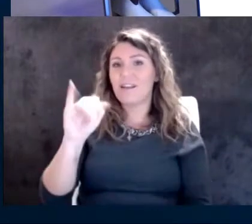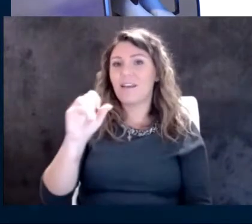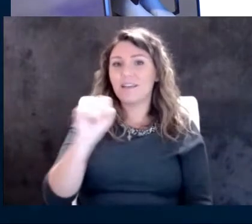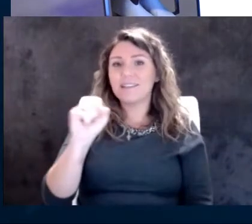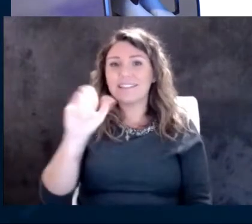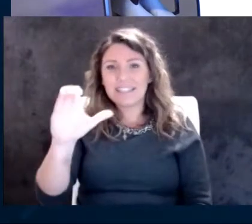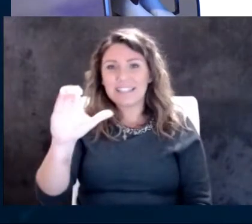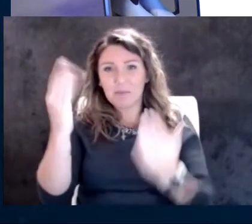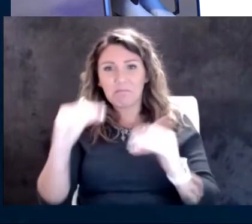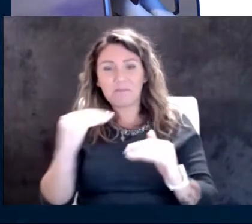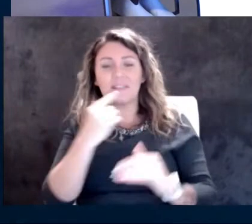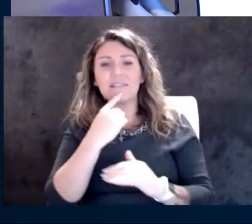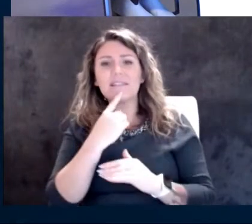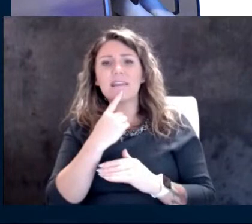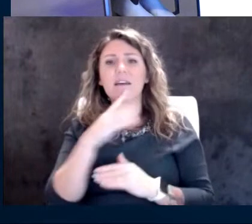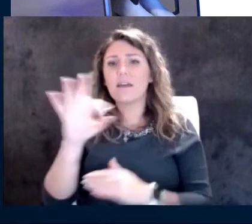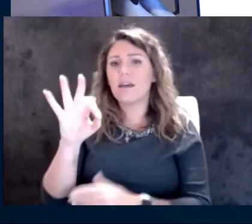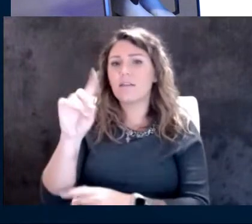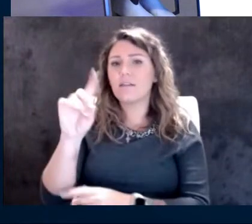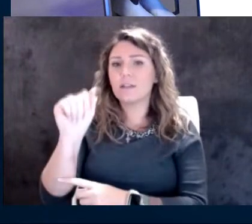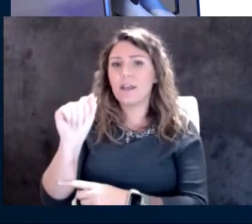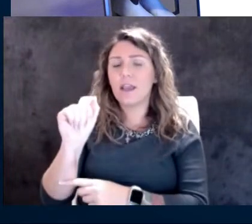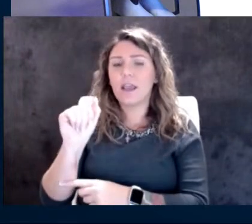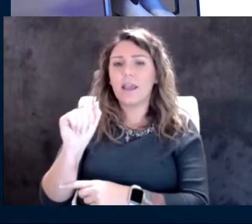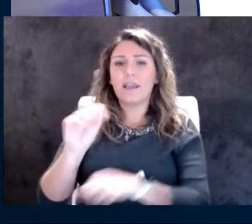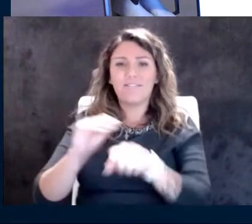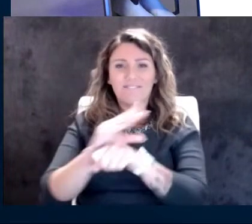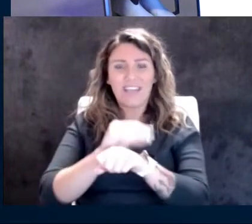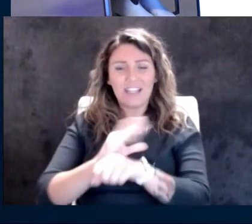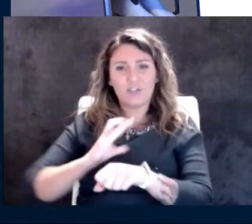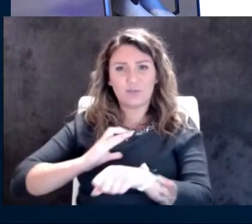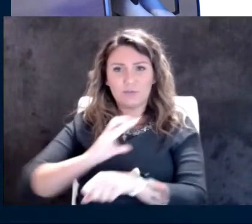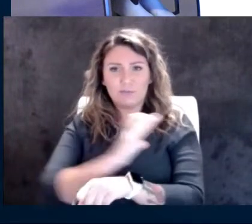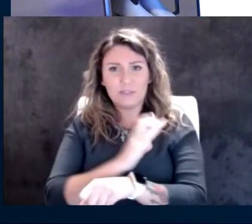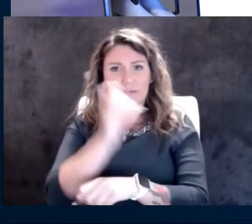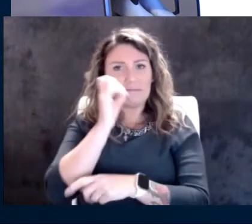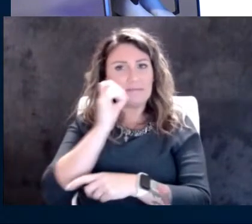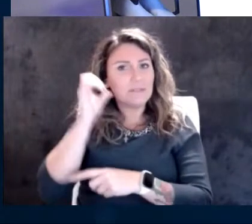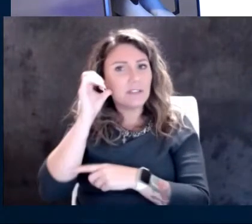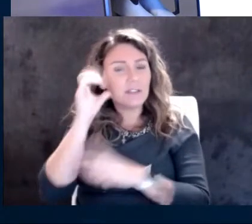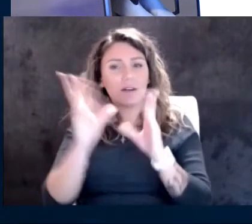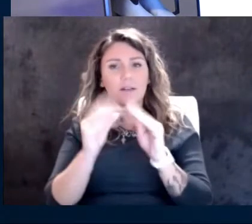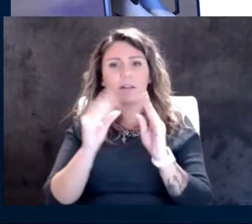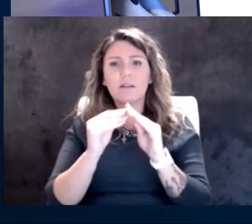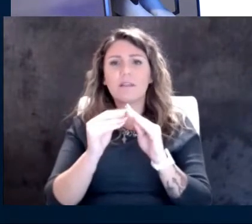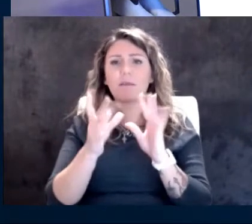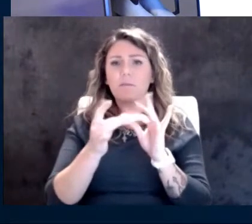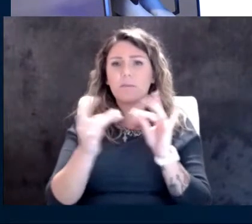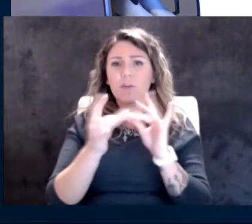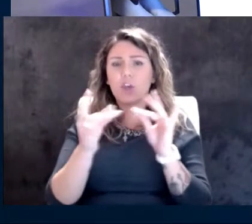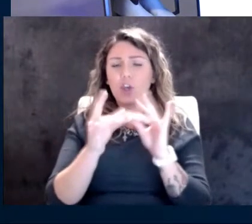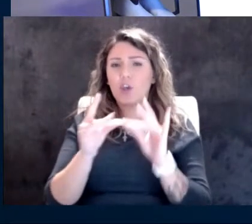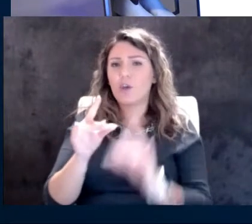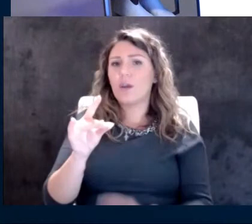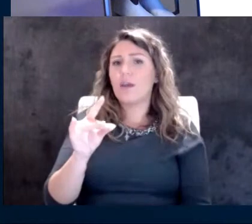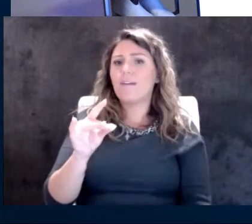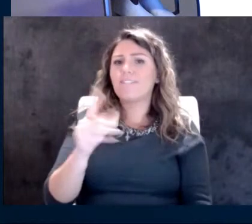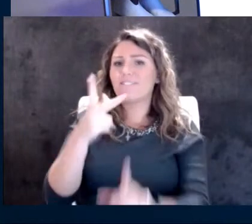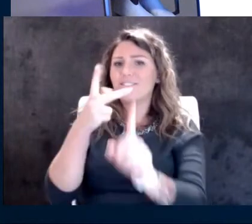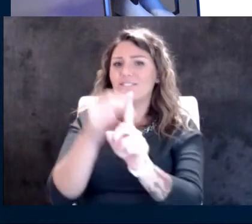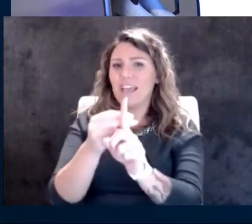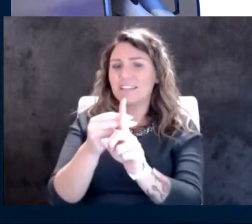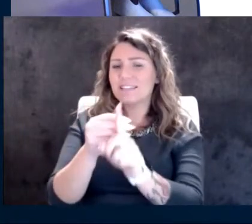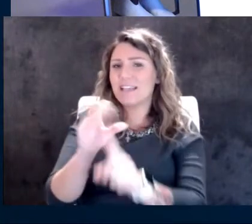the FDA advisory meeting yesterday. And one of the concerns that was brought up was that there might be a vaccine overload for